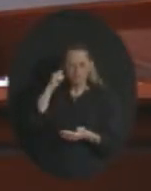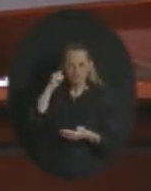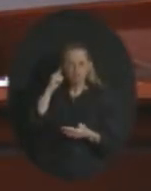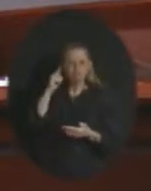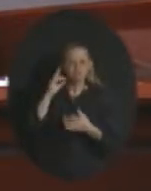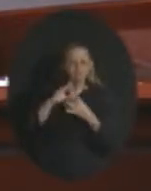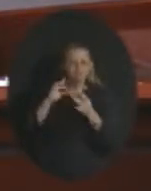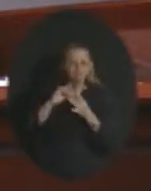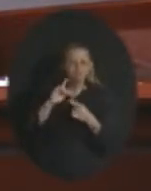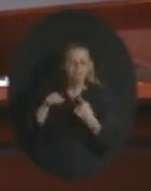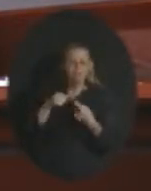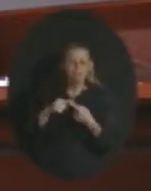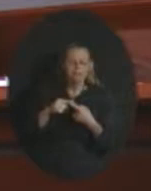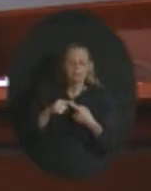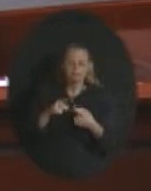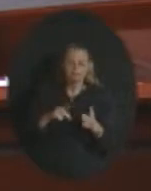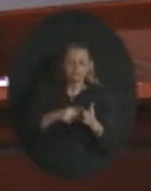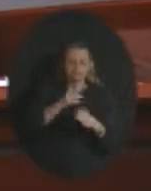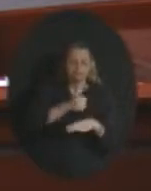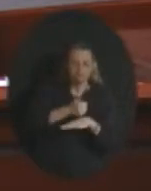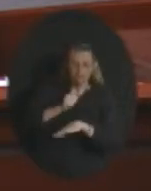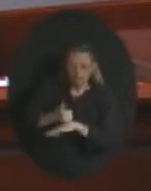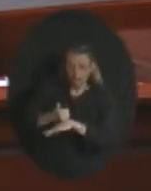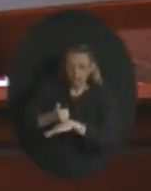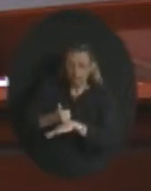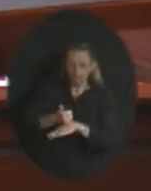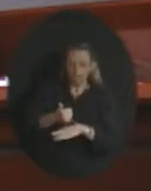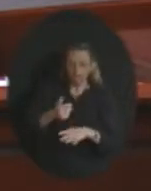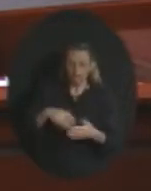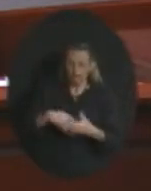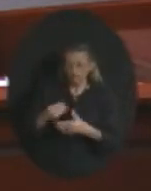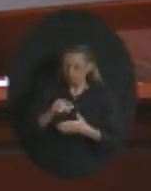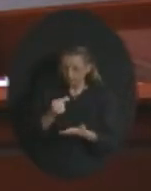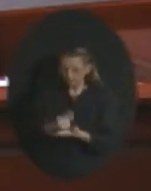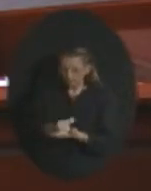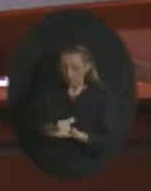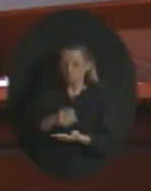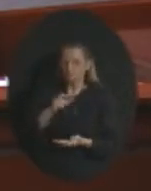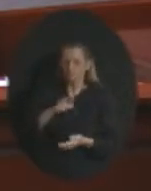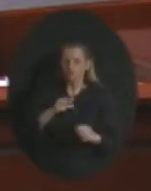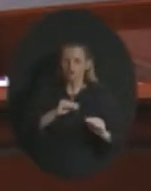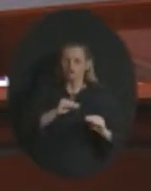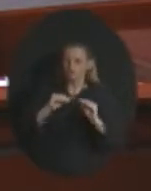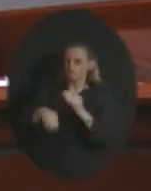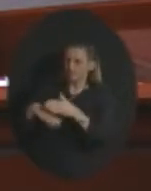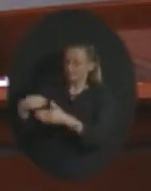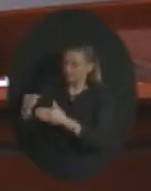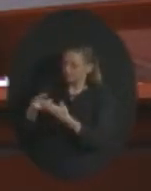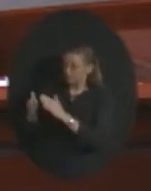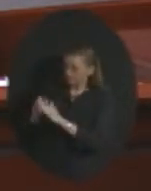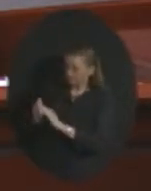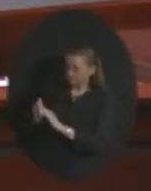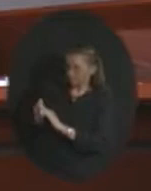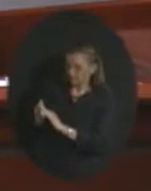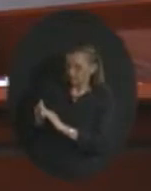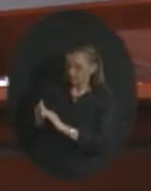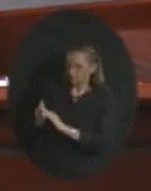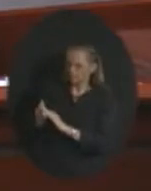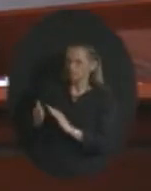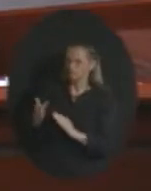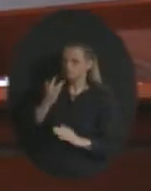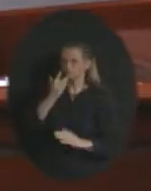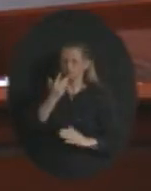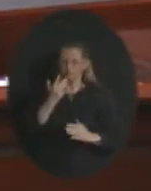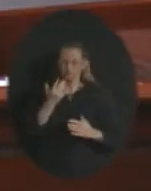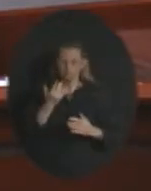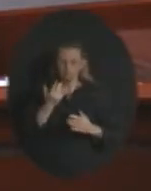graduation, concerns about going outside of our community. Let's see if we can continue and stay at